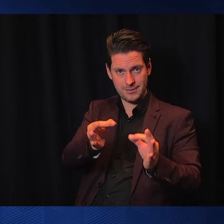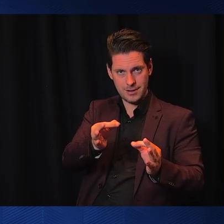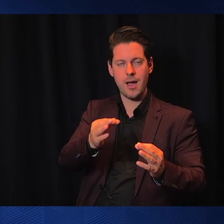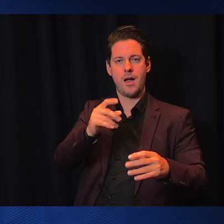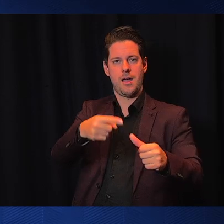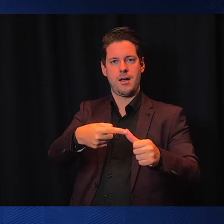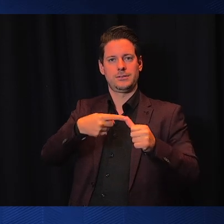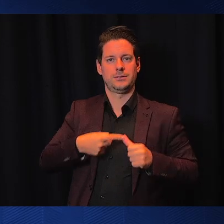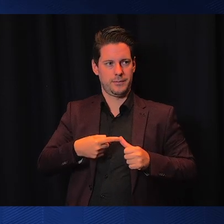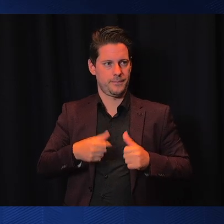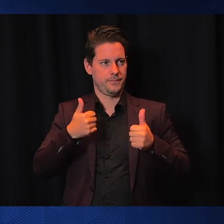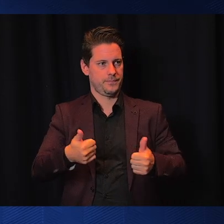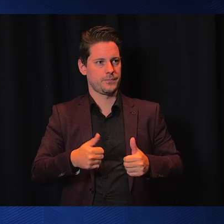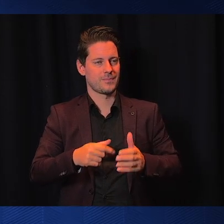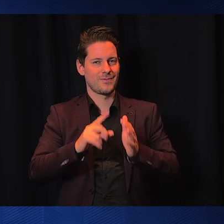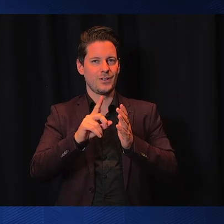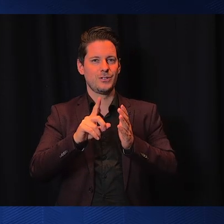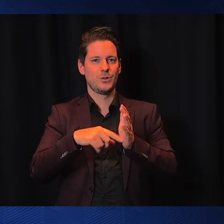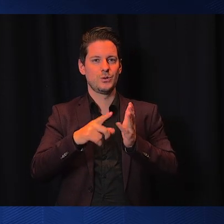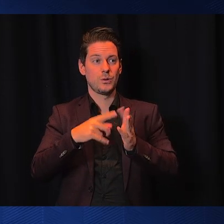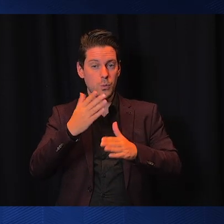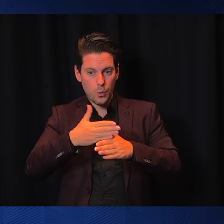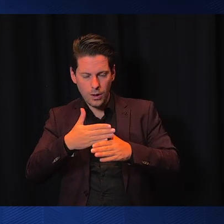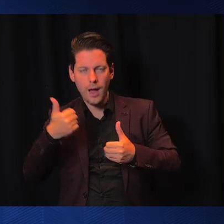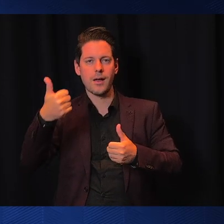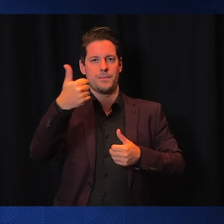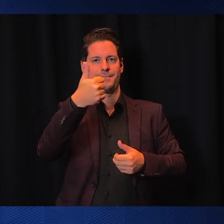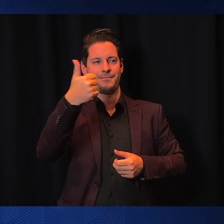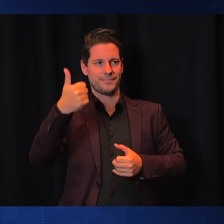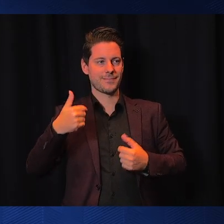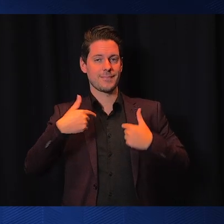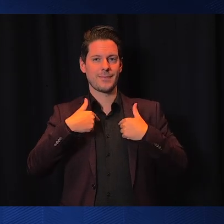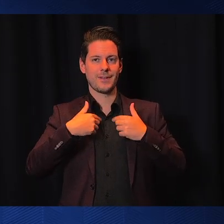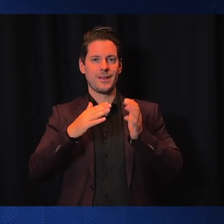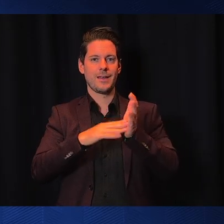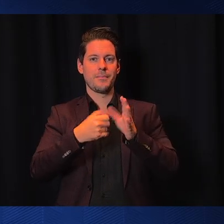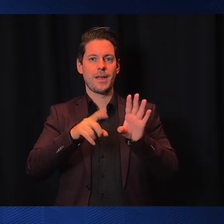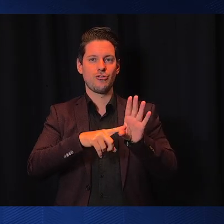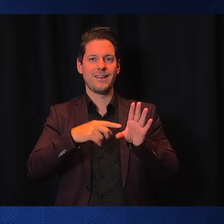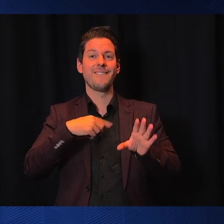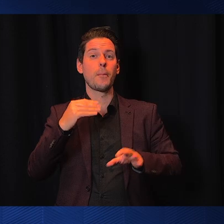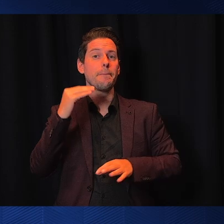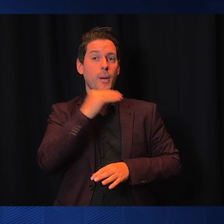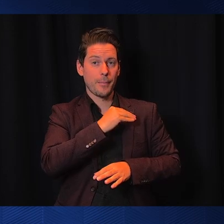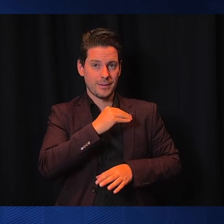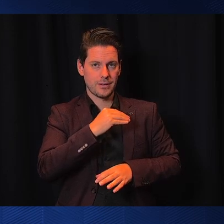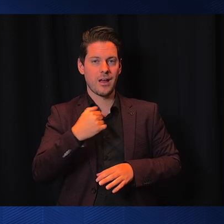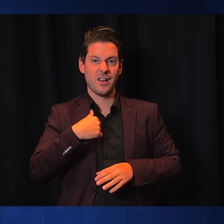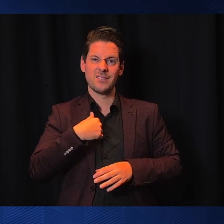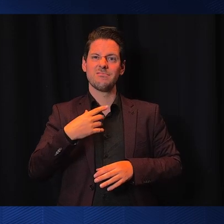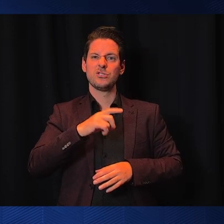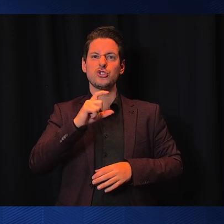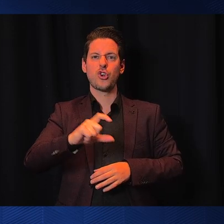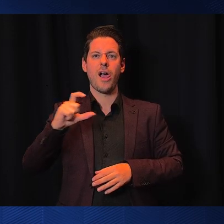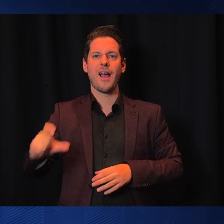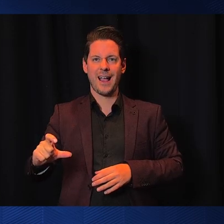Yeah. Thank you. Hello. Is it working? Okay. Yep. I'm Mary Farrow. I live in Melbourne, and I run a childcare center in